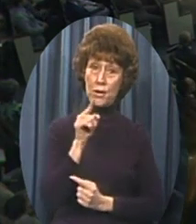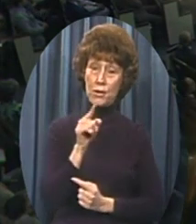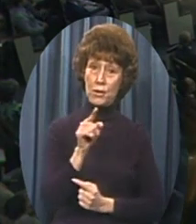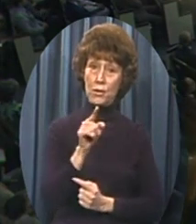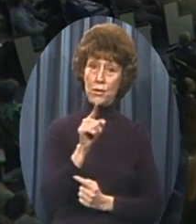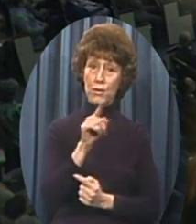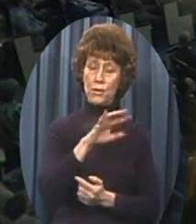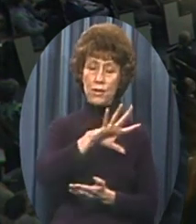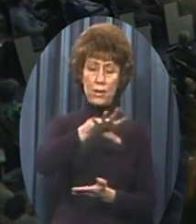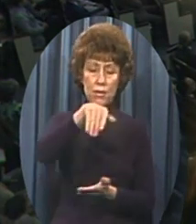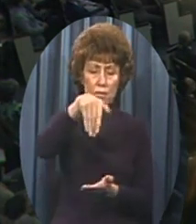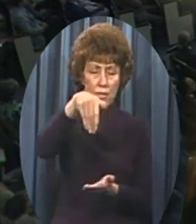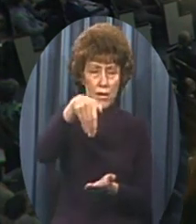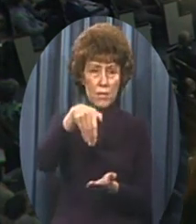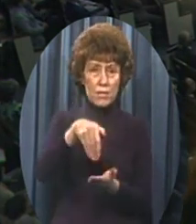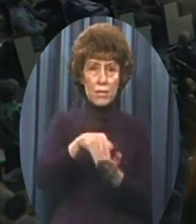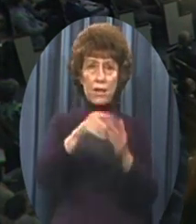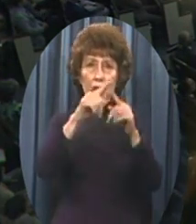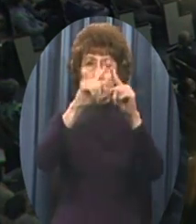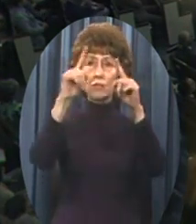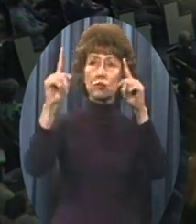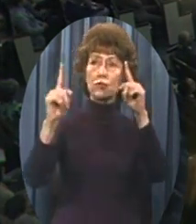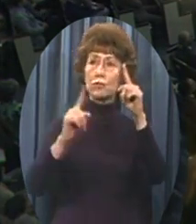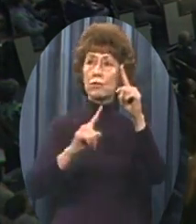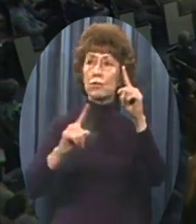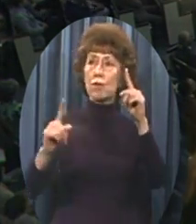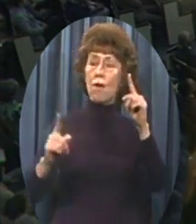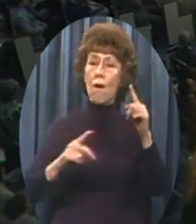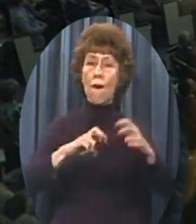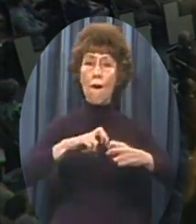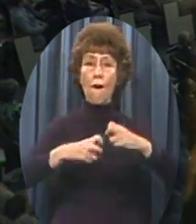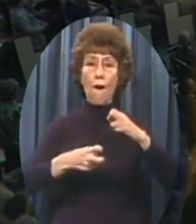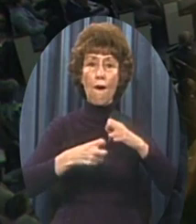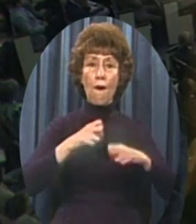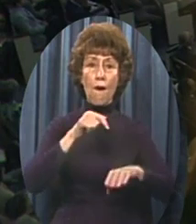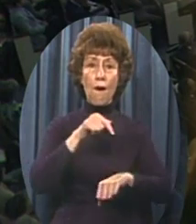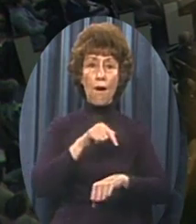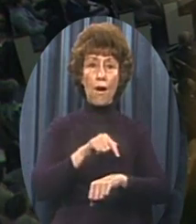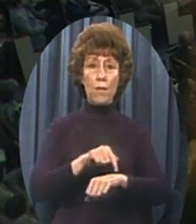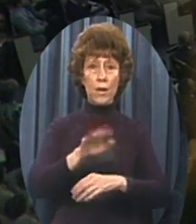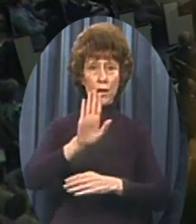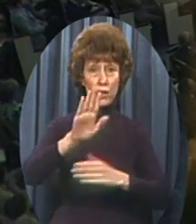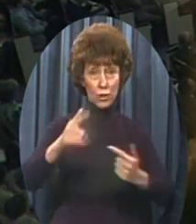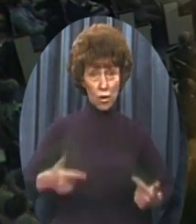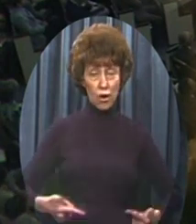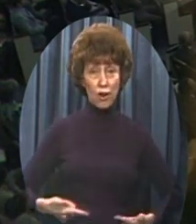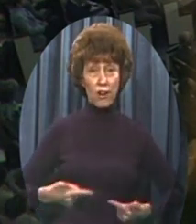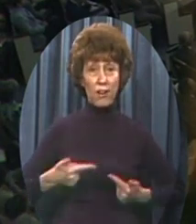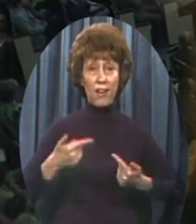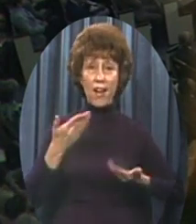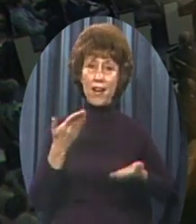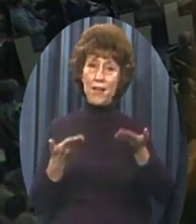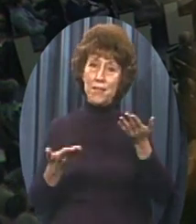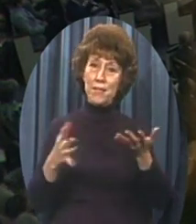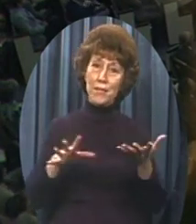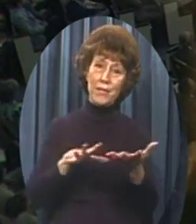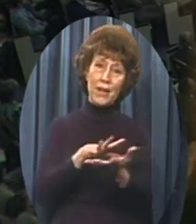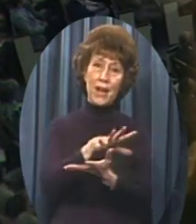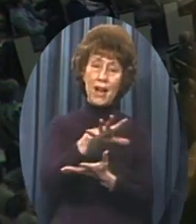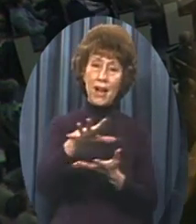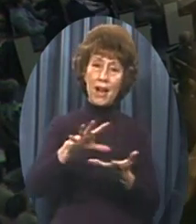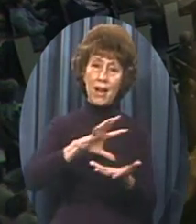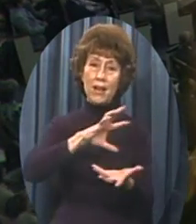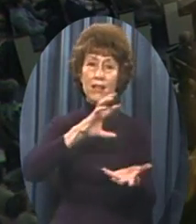the storm? Is your ship tossed and battered? Are